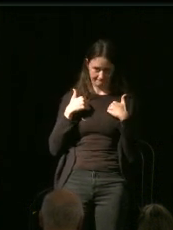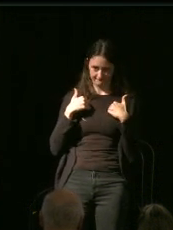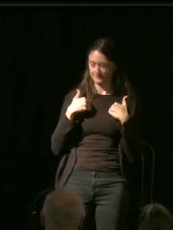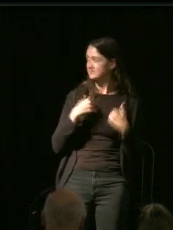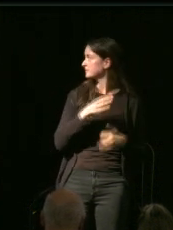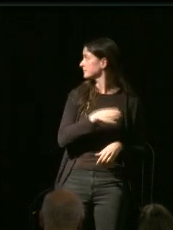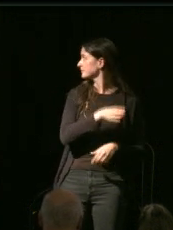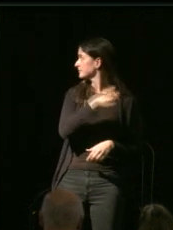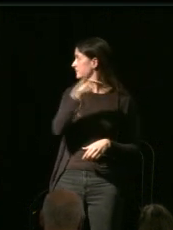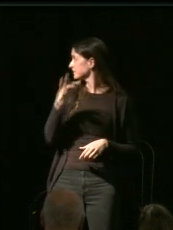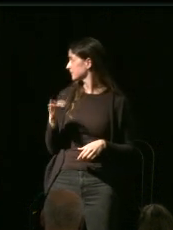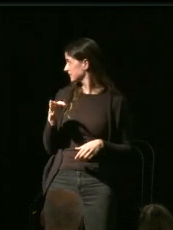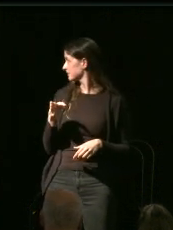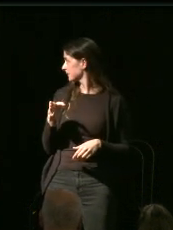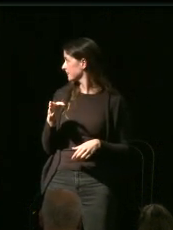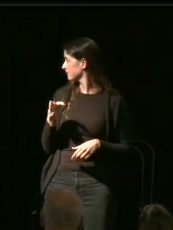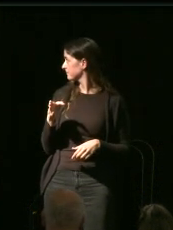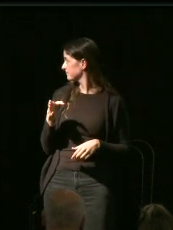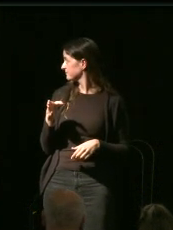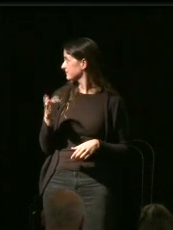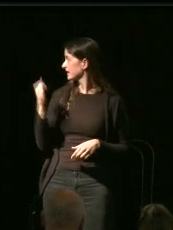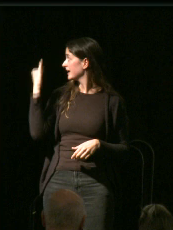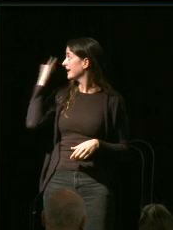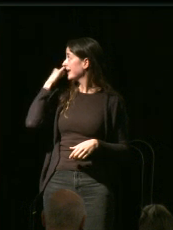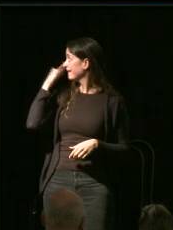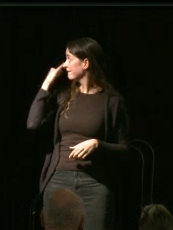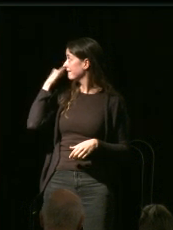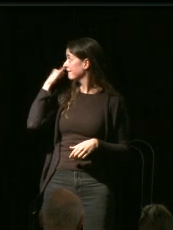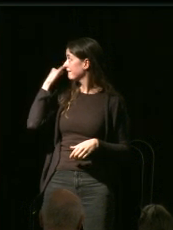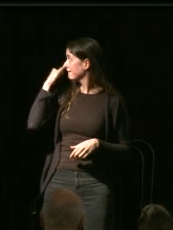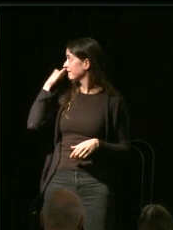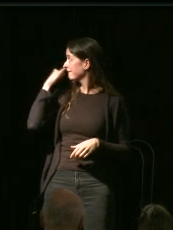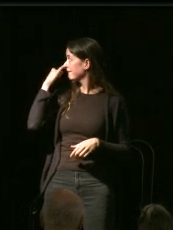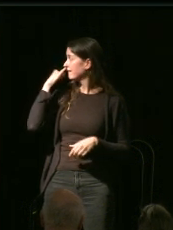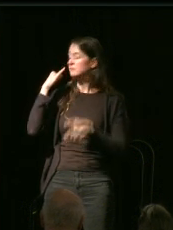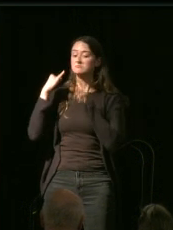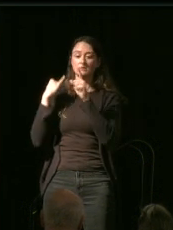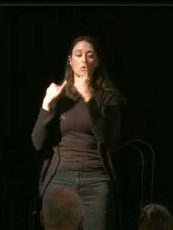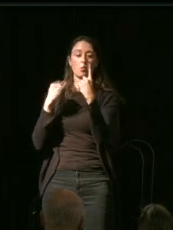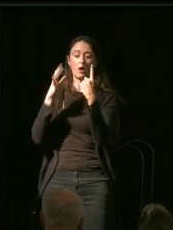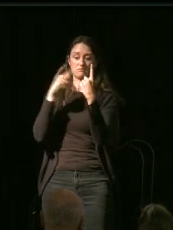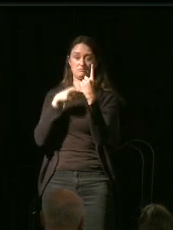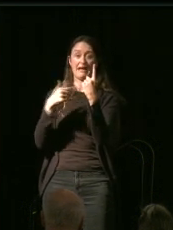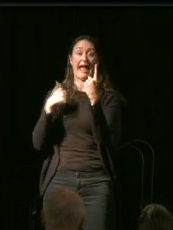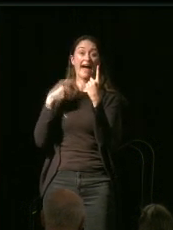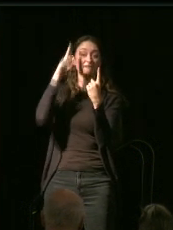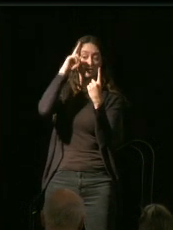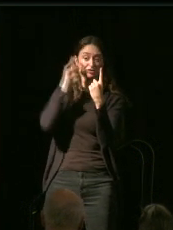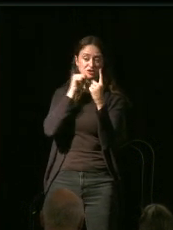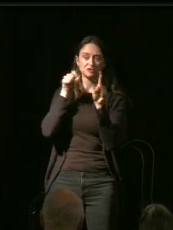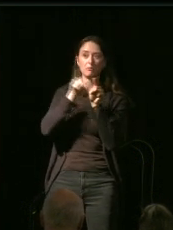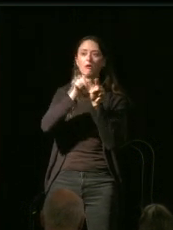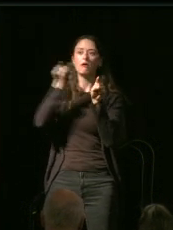syndrome, there is a 50% chance that each child they have would have Usher syndrome.